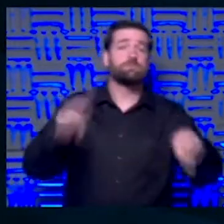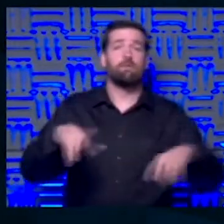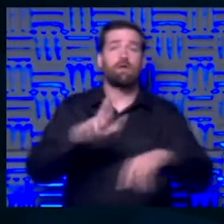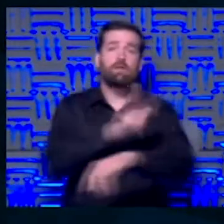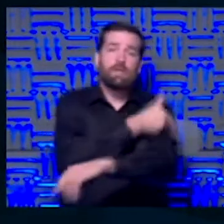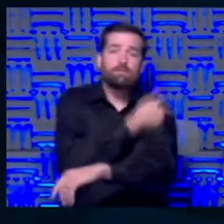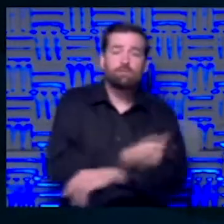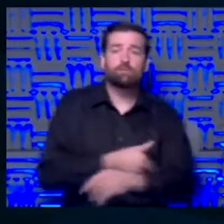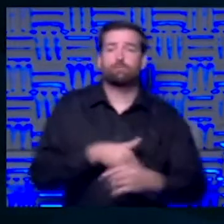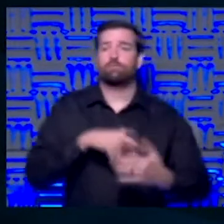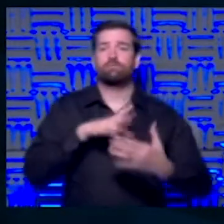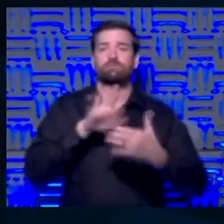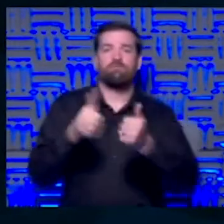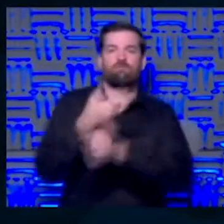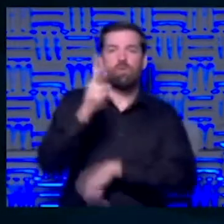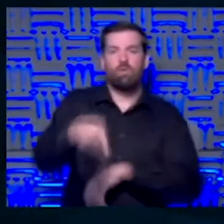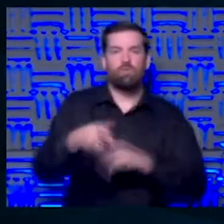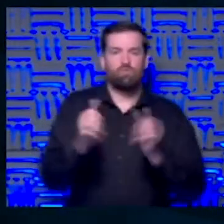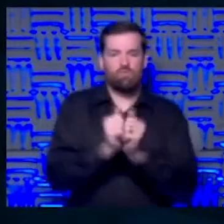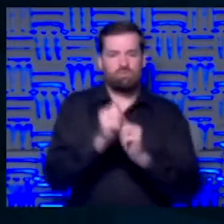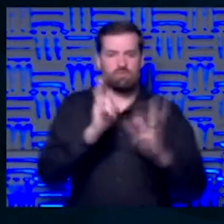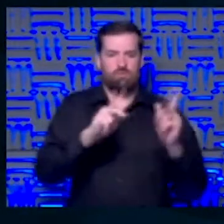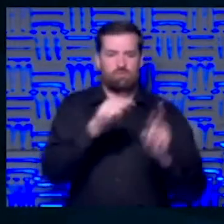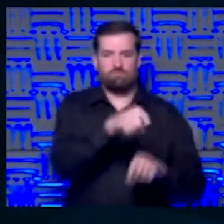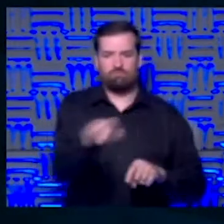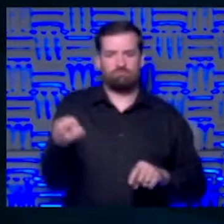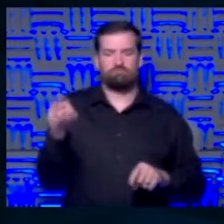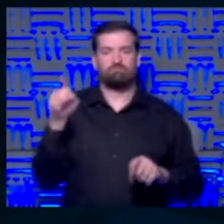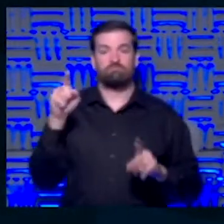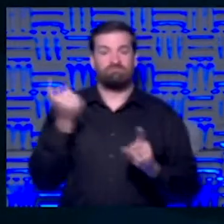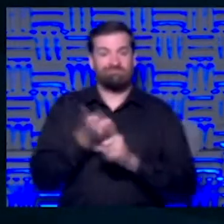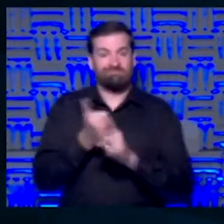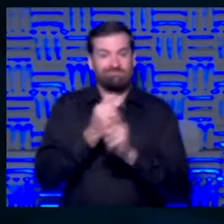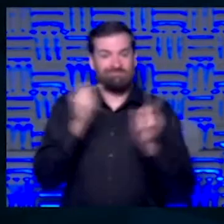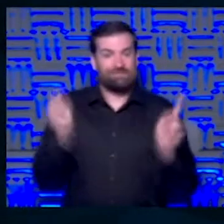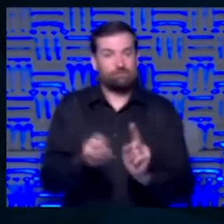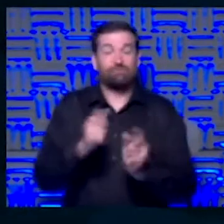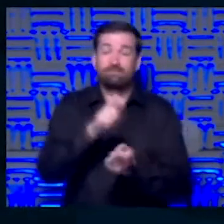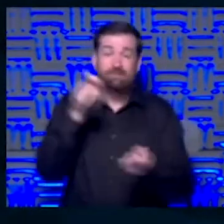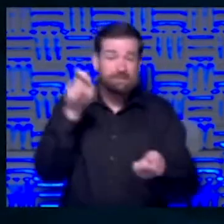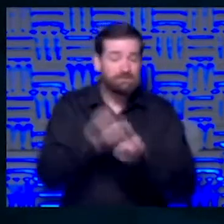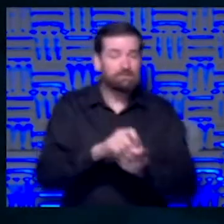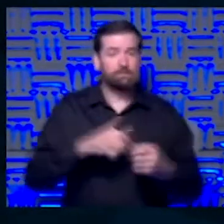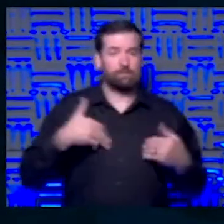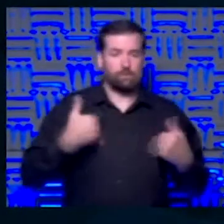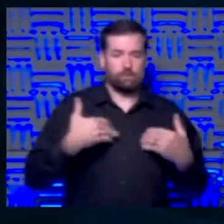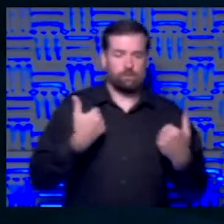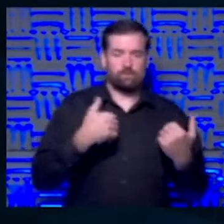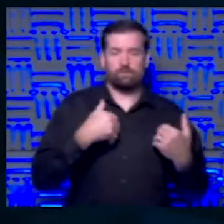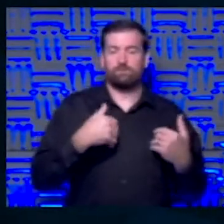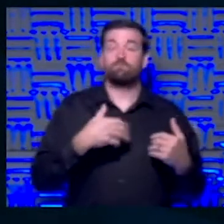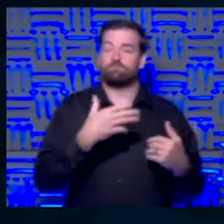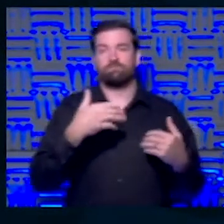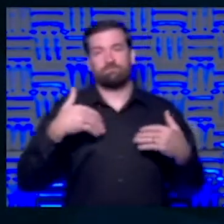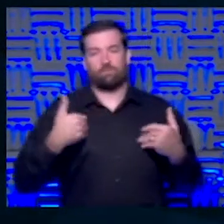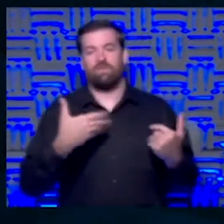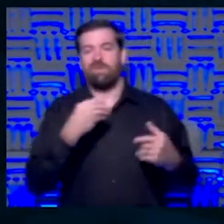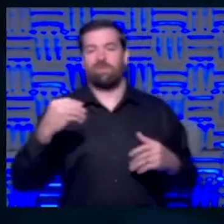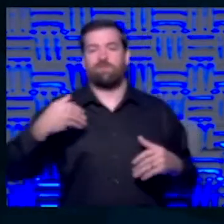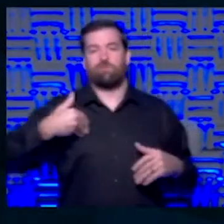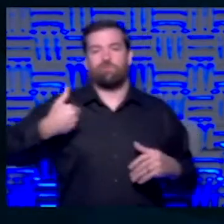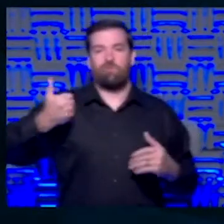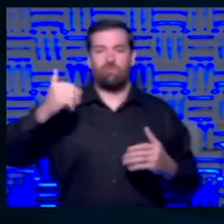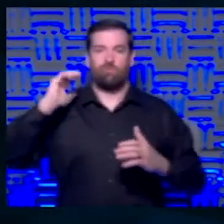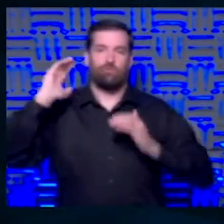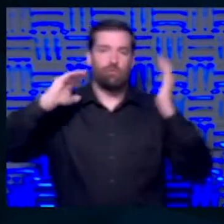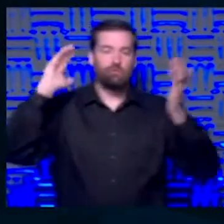hospital and follow up with those individuals who've been intentionally injured, particularly youth between the ages of 12, youth and I should say young adults between the ages of